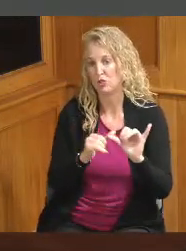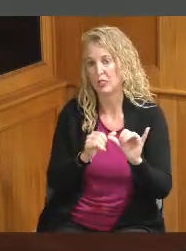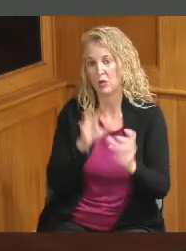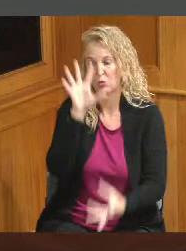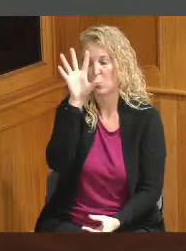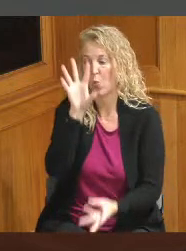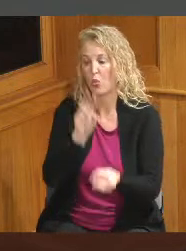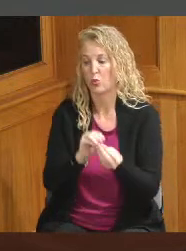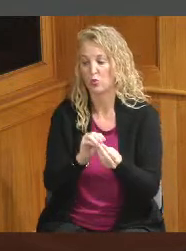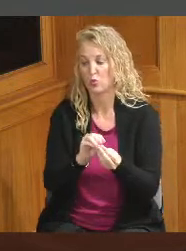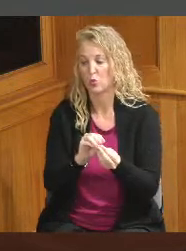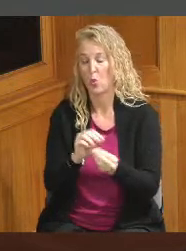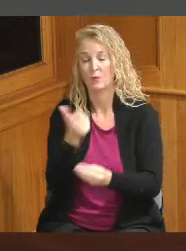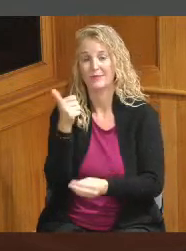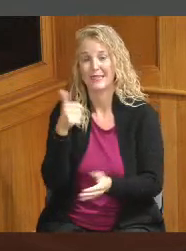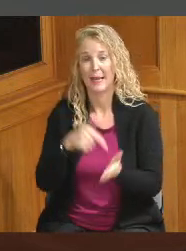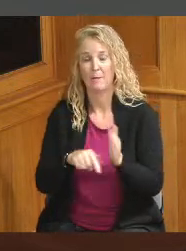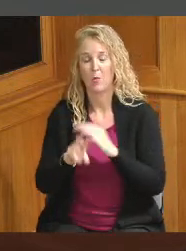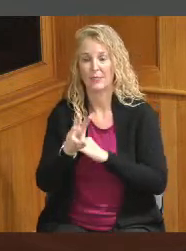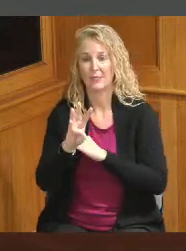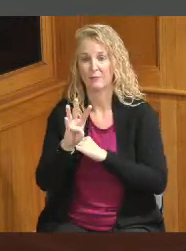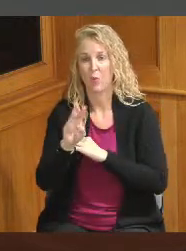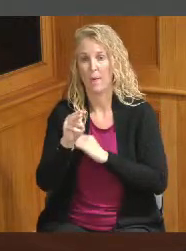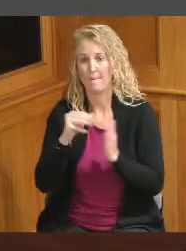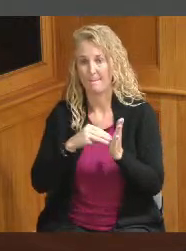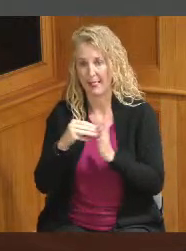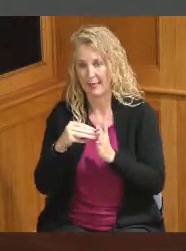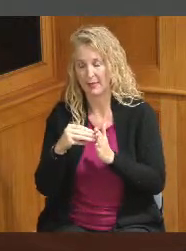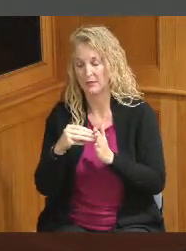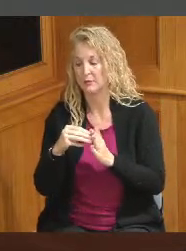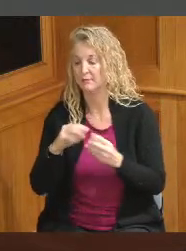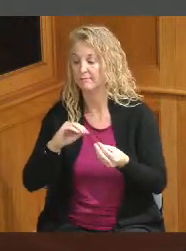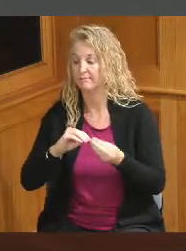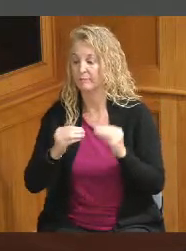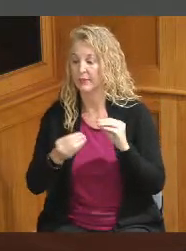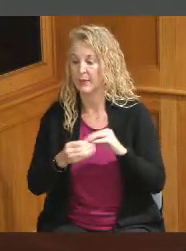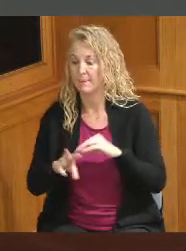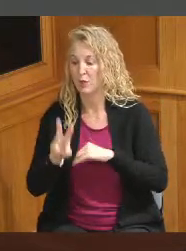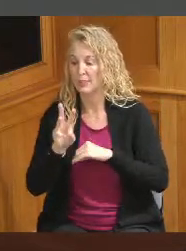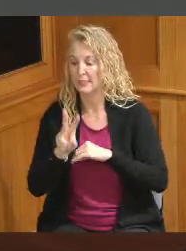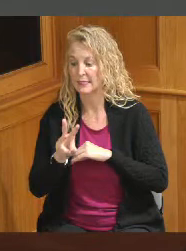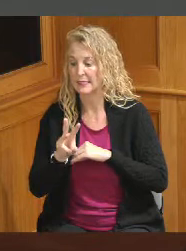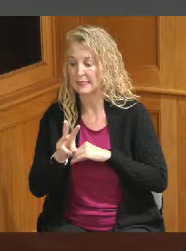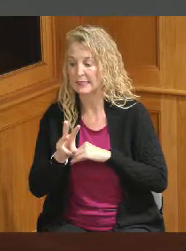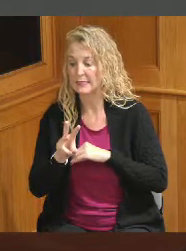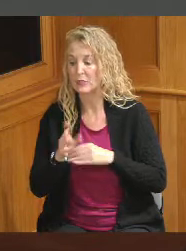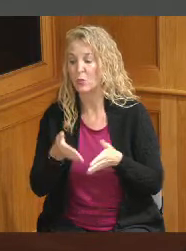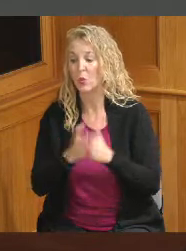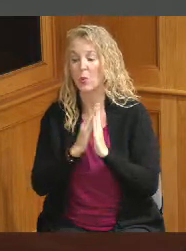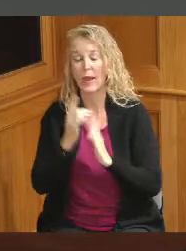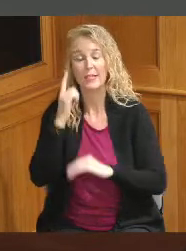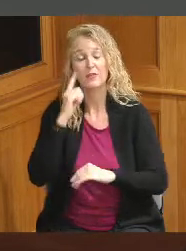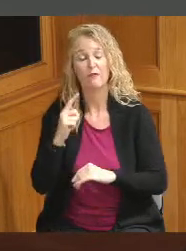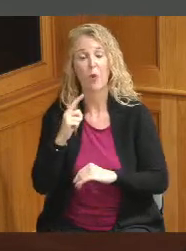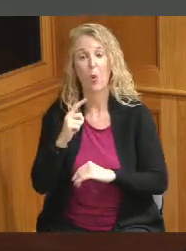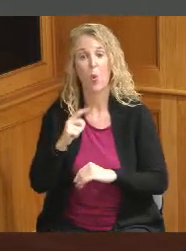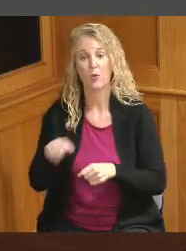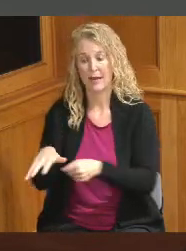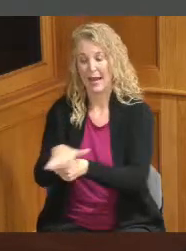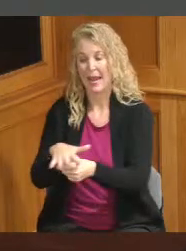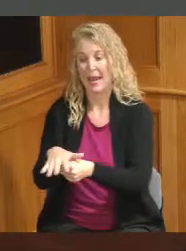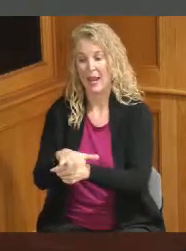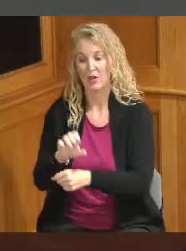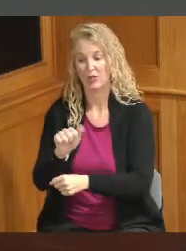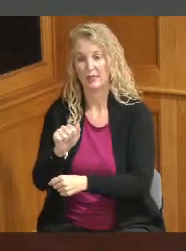that budget adjustment is $10.64 million. Item number 6 is a request for a vacation of